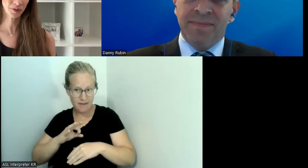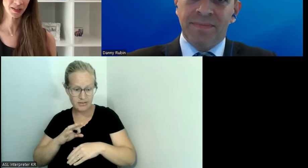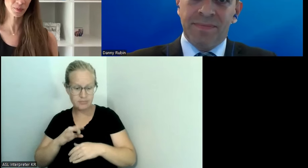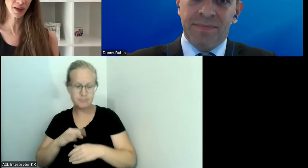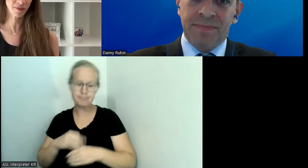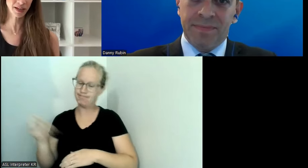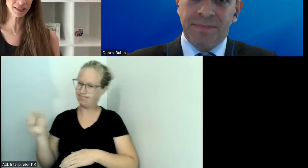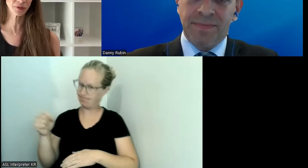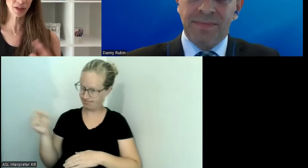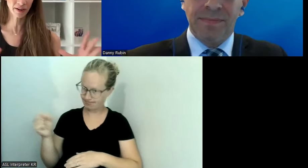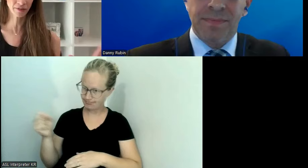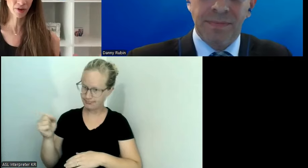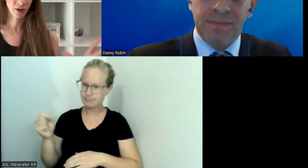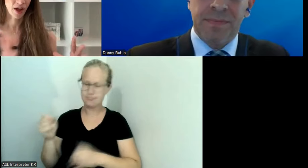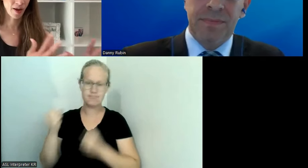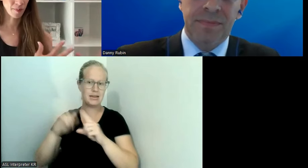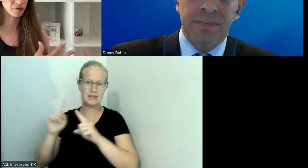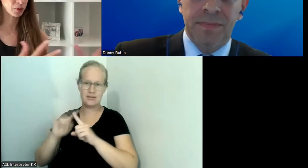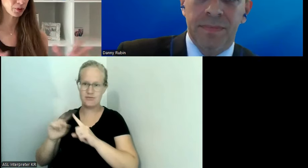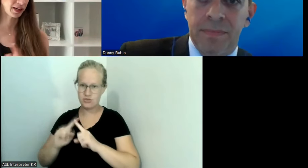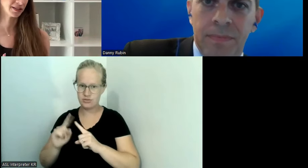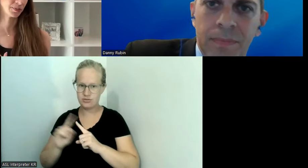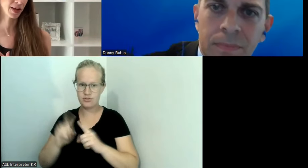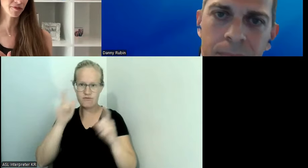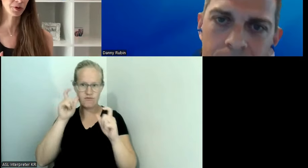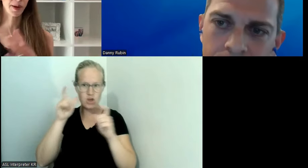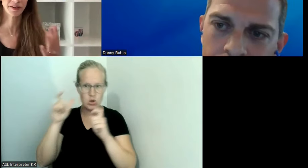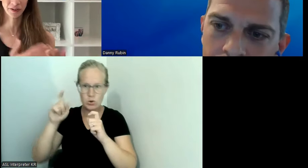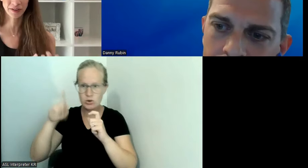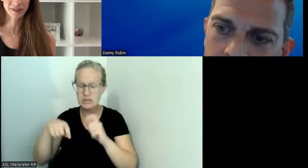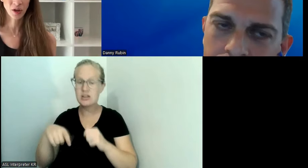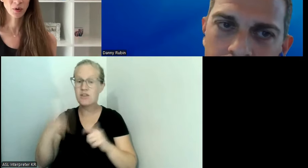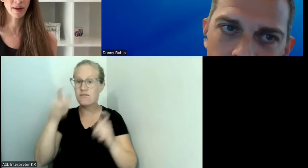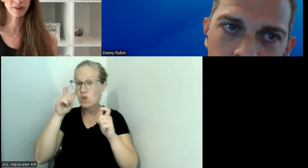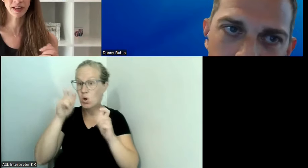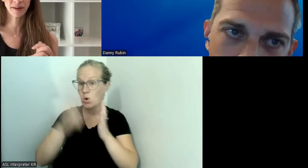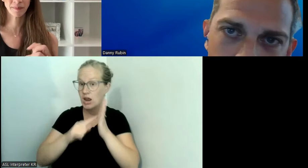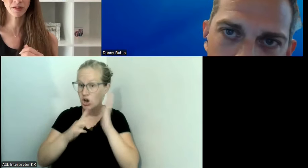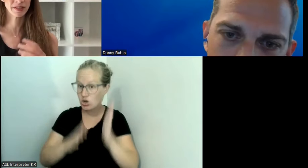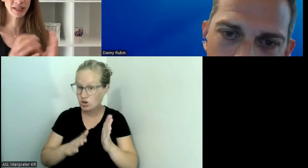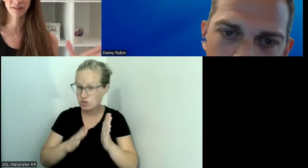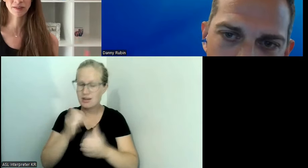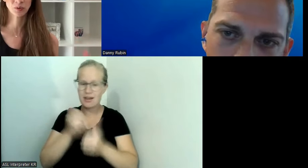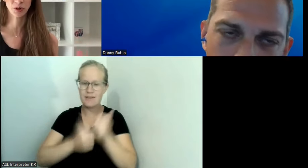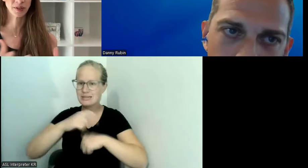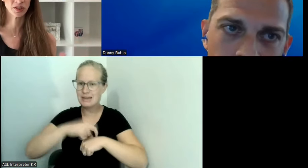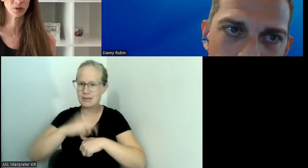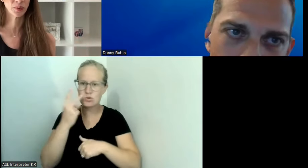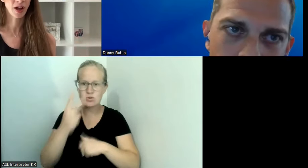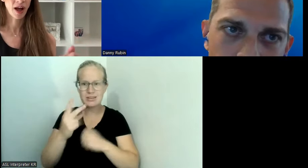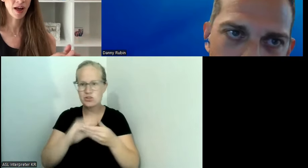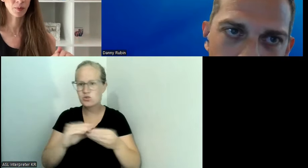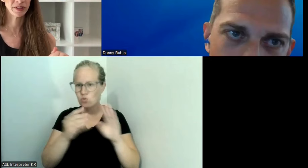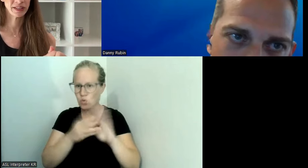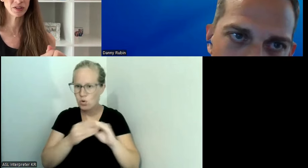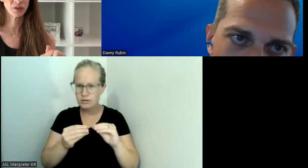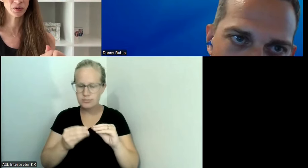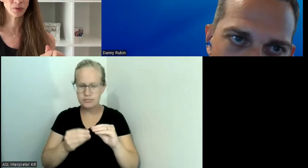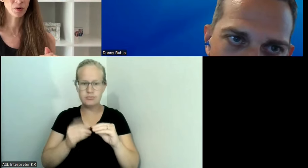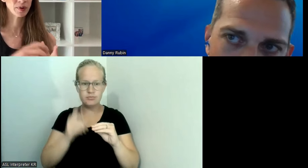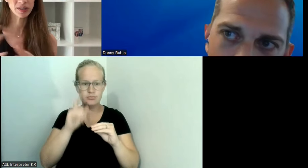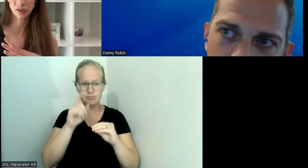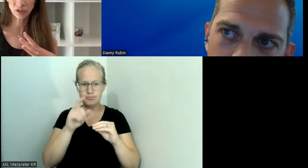Absolutely. So we have a lot of different kinds of, um, photo needs. We have photo editors who every time, like you see in a story we do, um, we'll